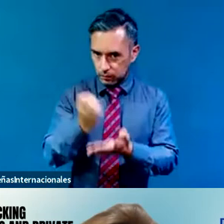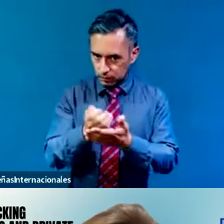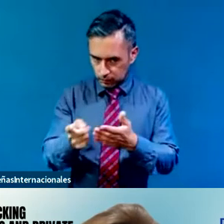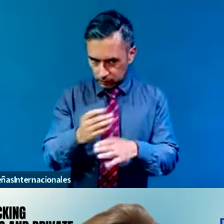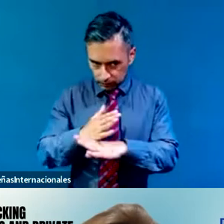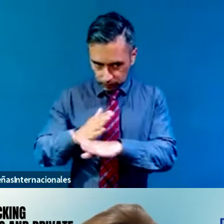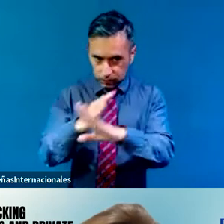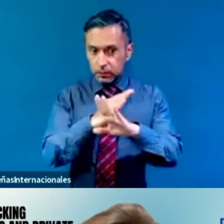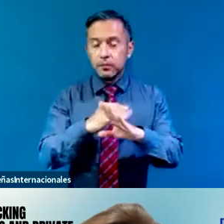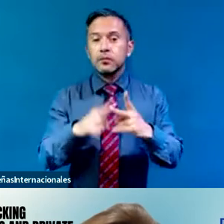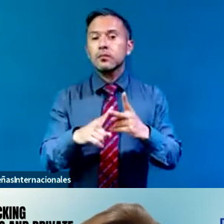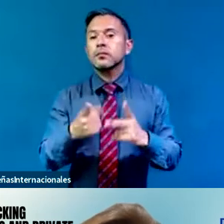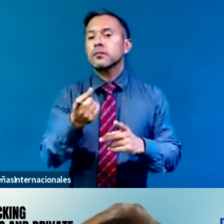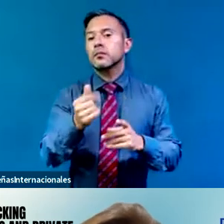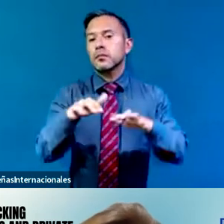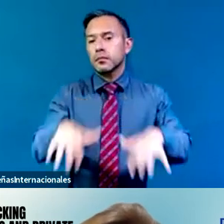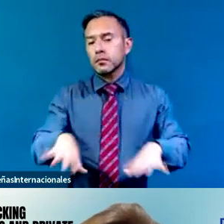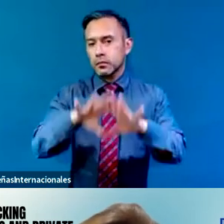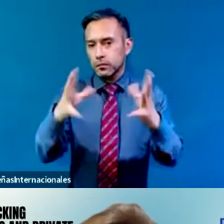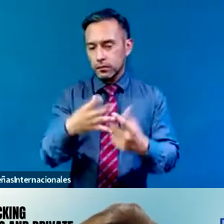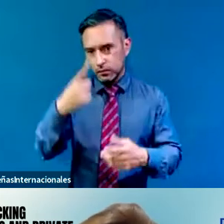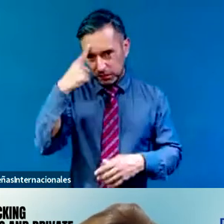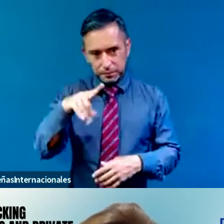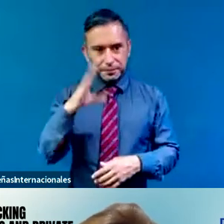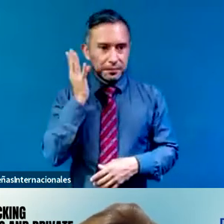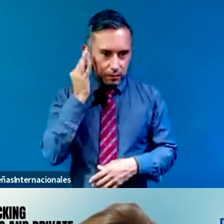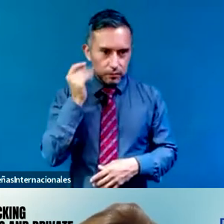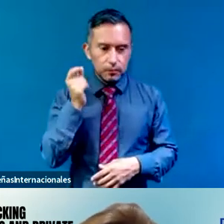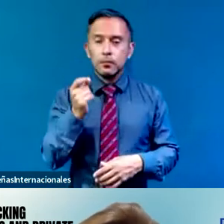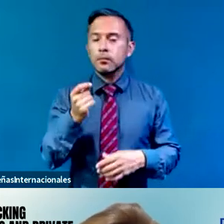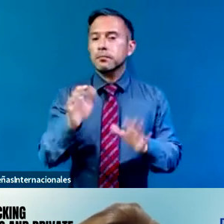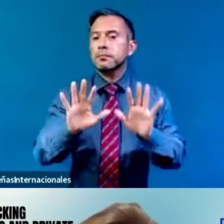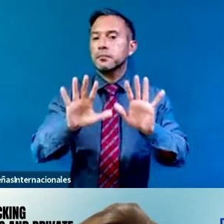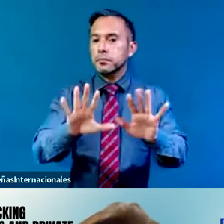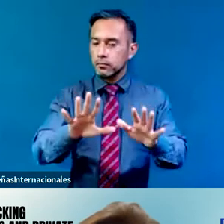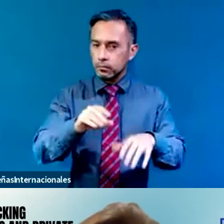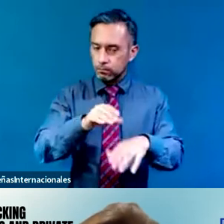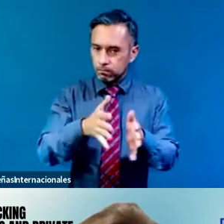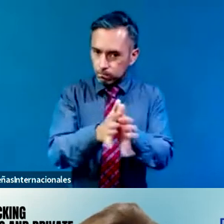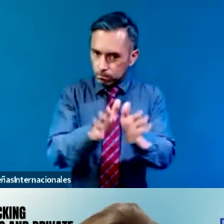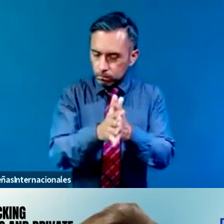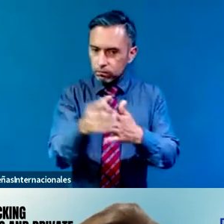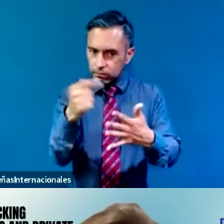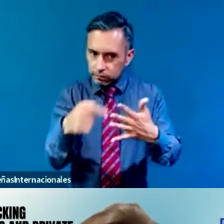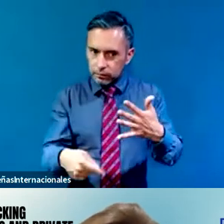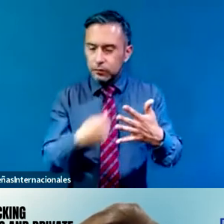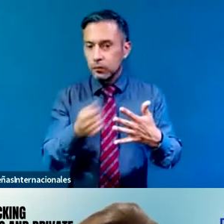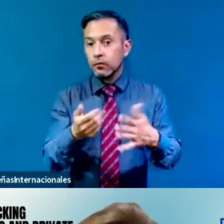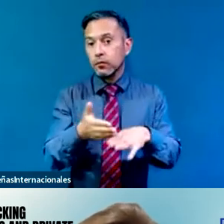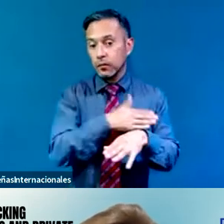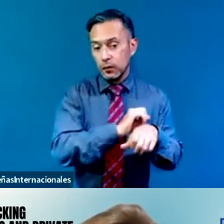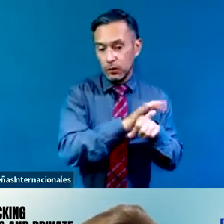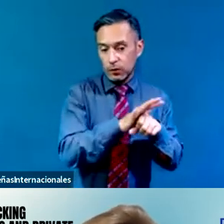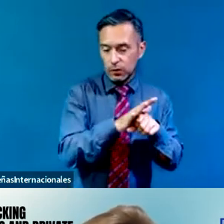10 recommendations to rebuild stronger after COVID-19 pandemic by prioritizing women's digital and financial